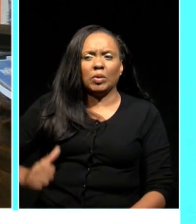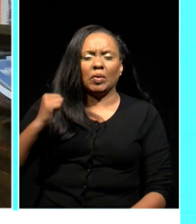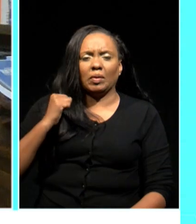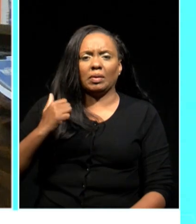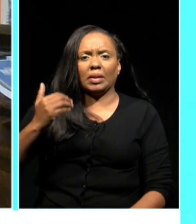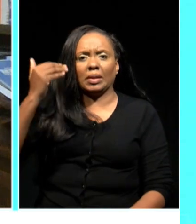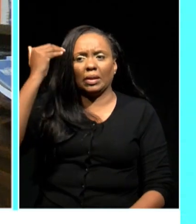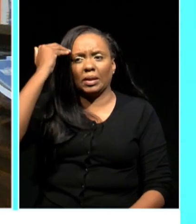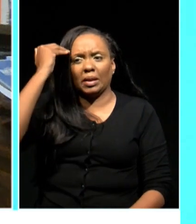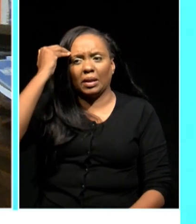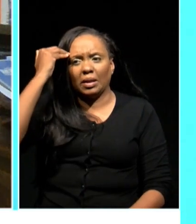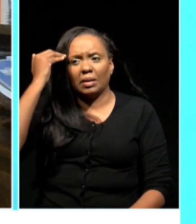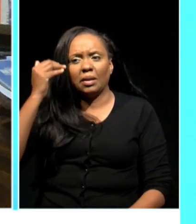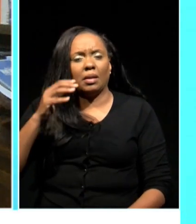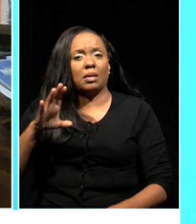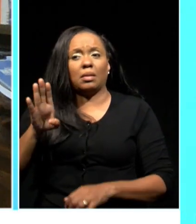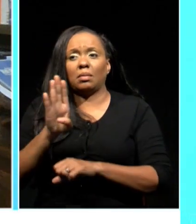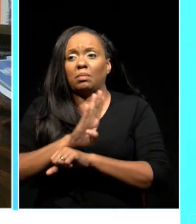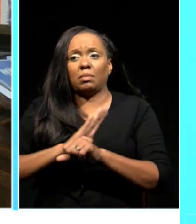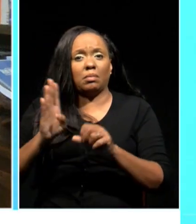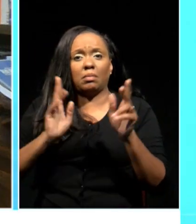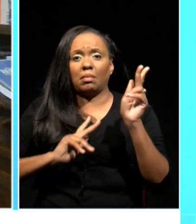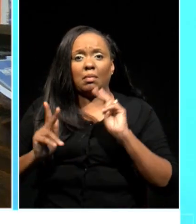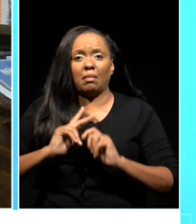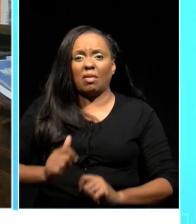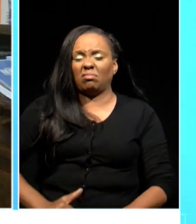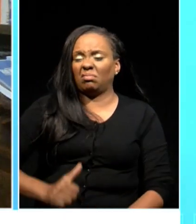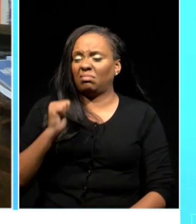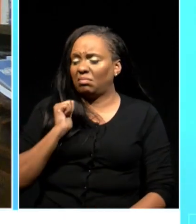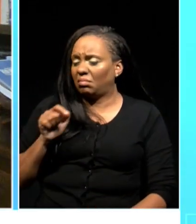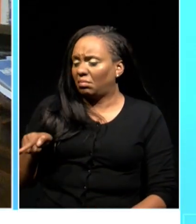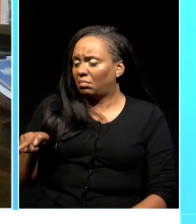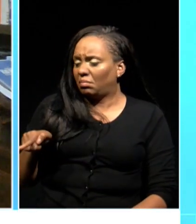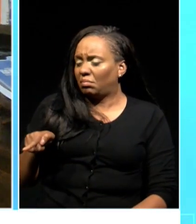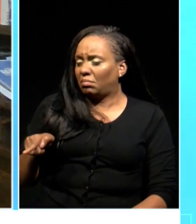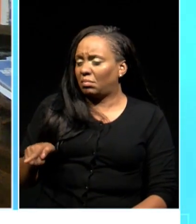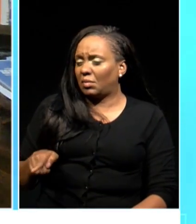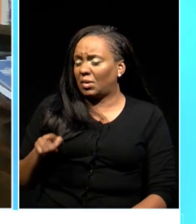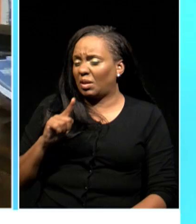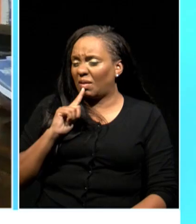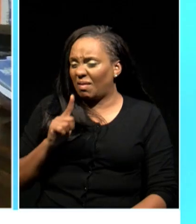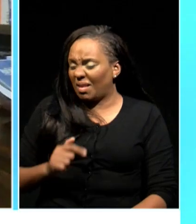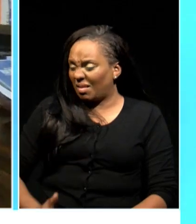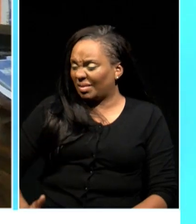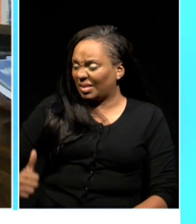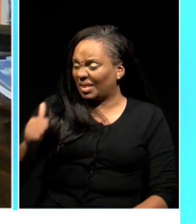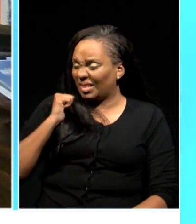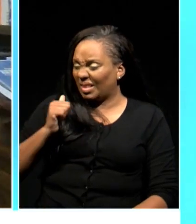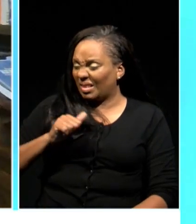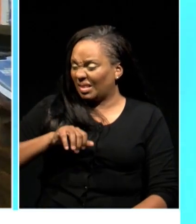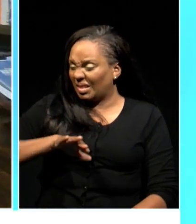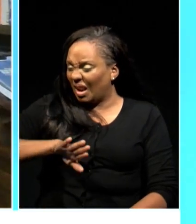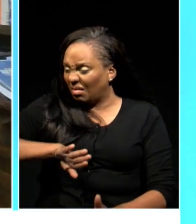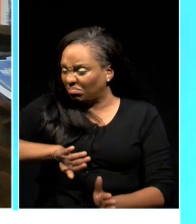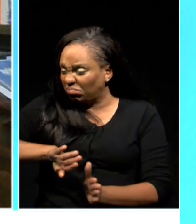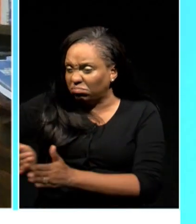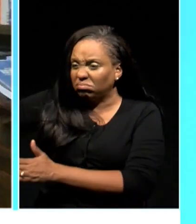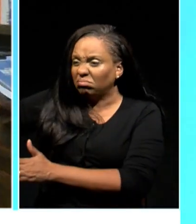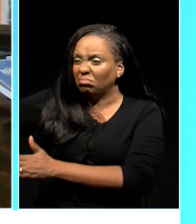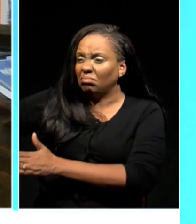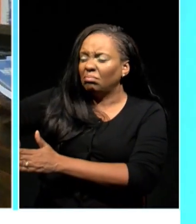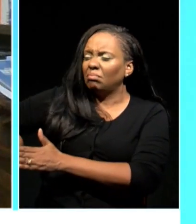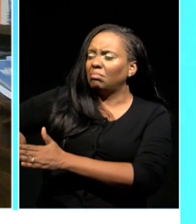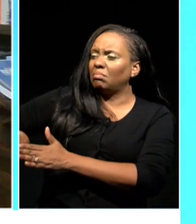the Barbadian electorate had in fact rejected them, and rejected them resoundingly for not only their performance, but also for